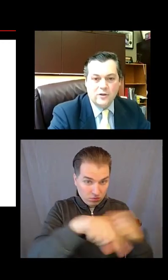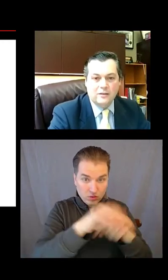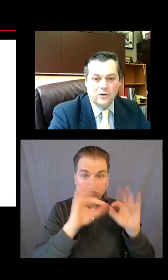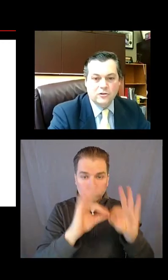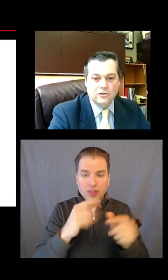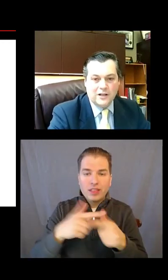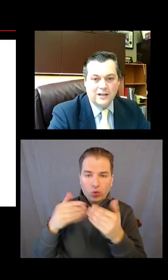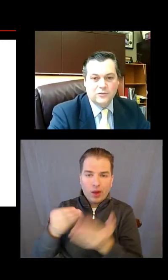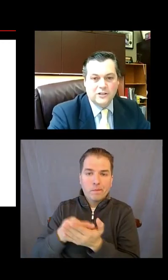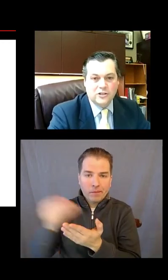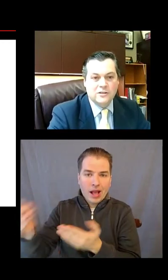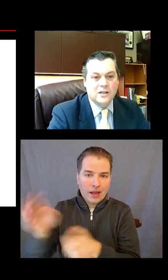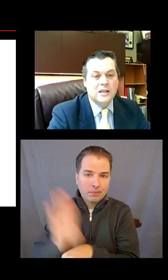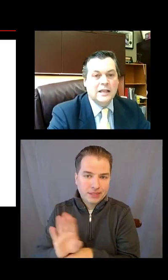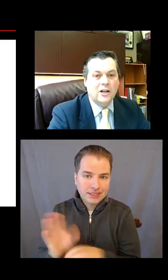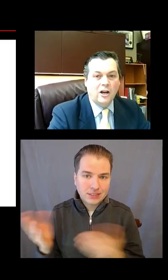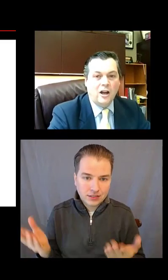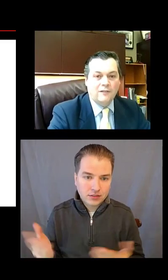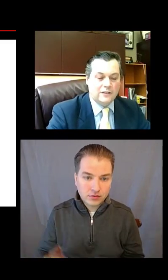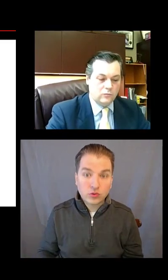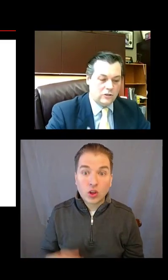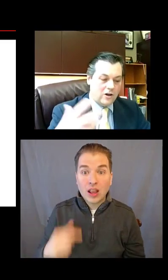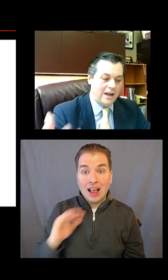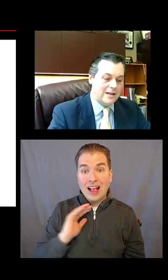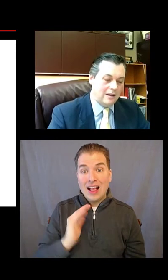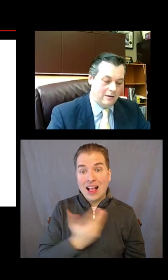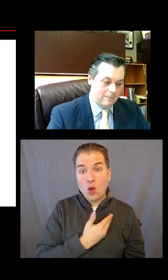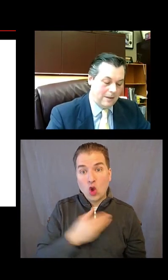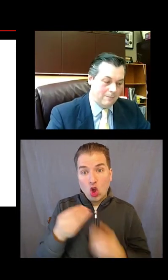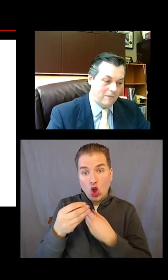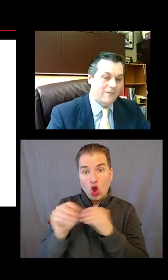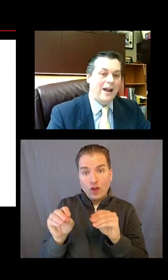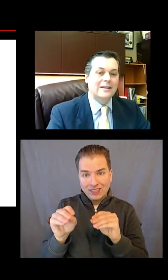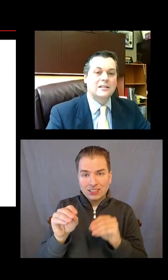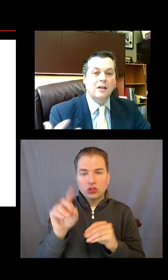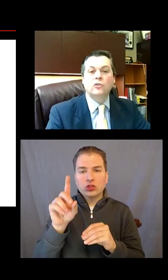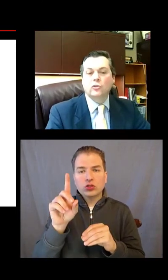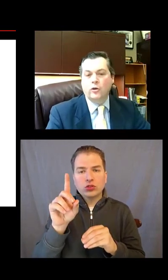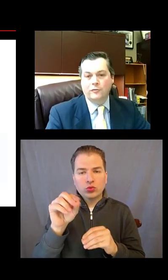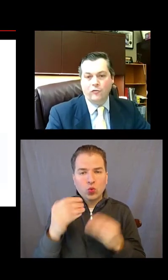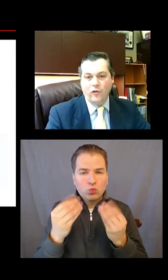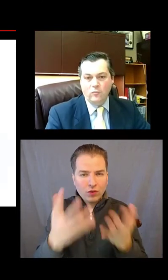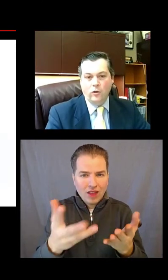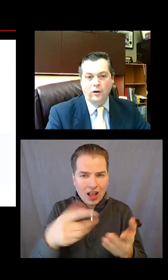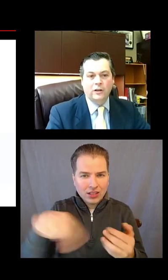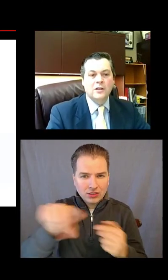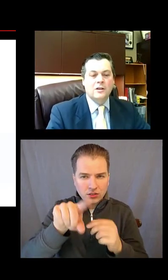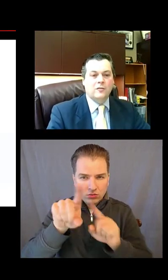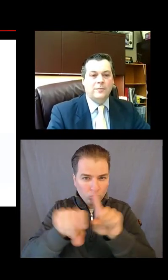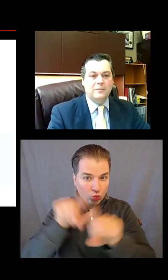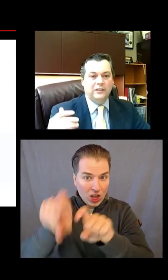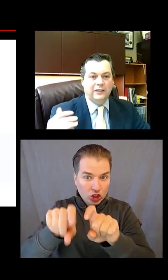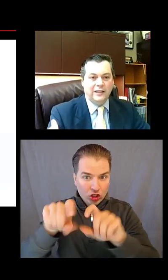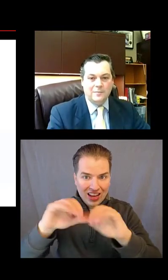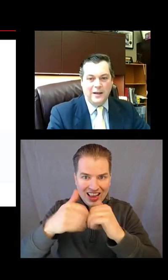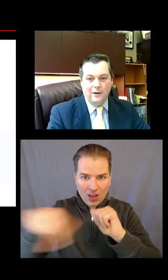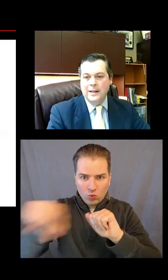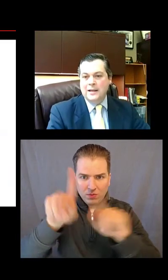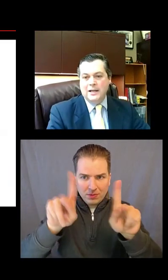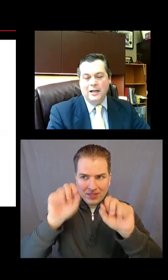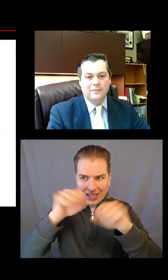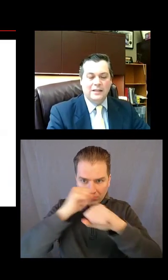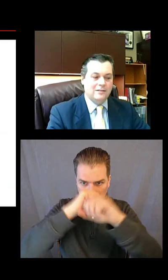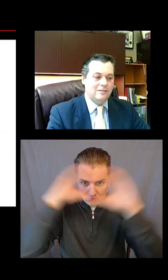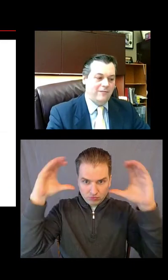at doing mergers and acquisitions, in our office, we tried to provide some sort of framework for people to think